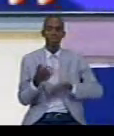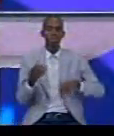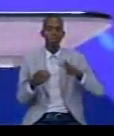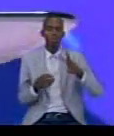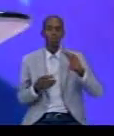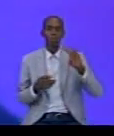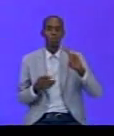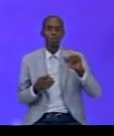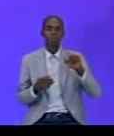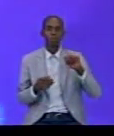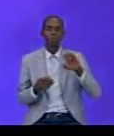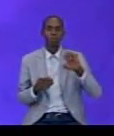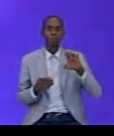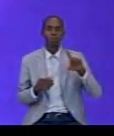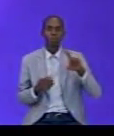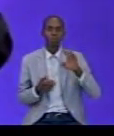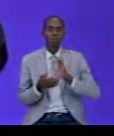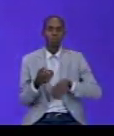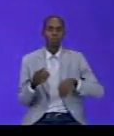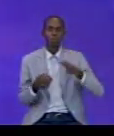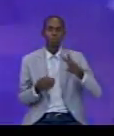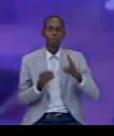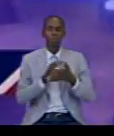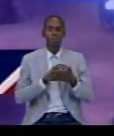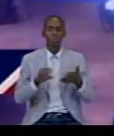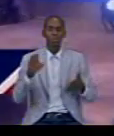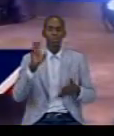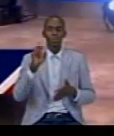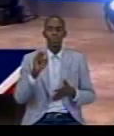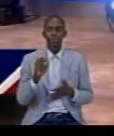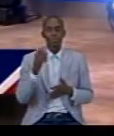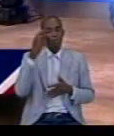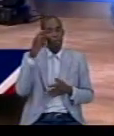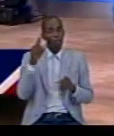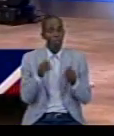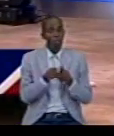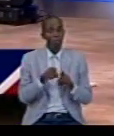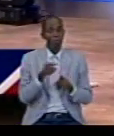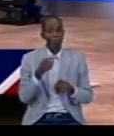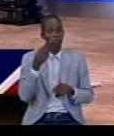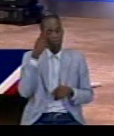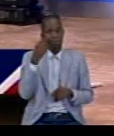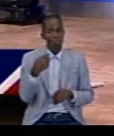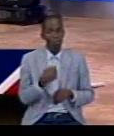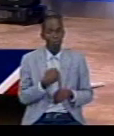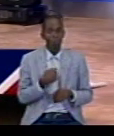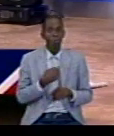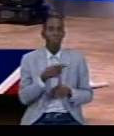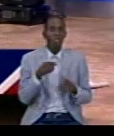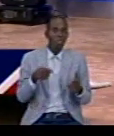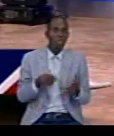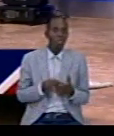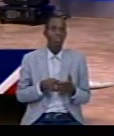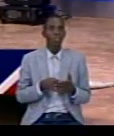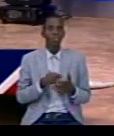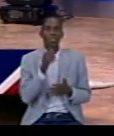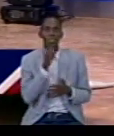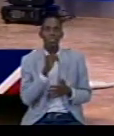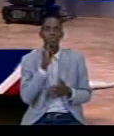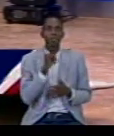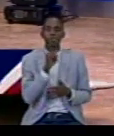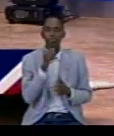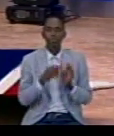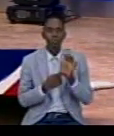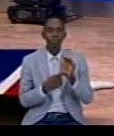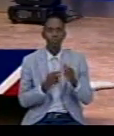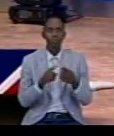from verse 30. Daniel chapter 2, verse 30. But as for me, this secret is not revealed